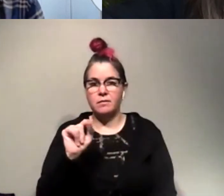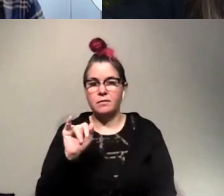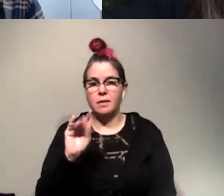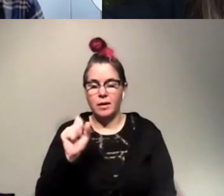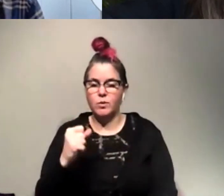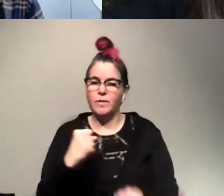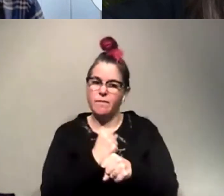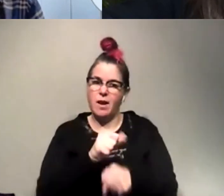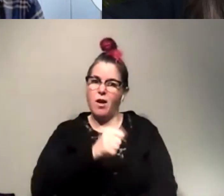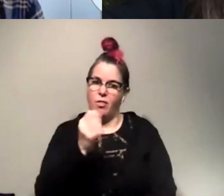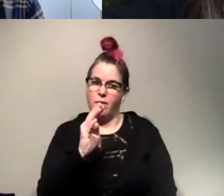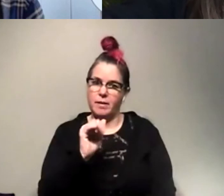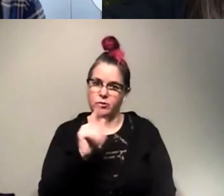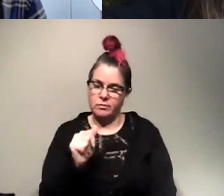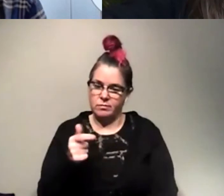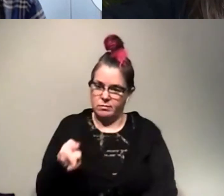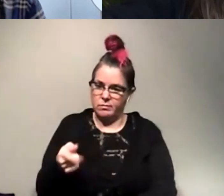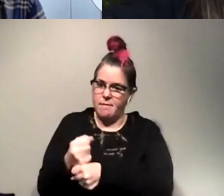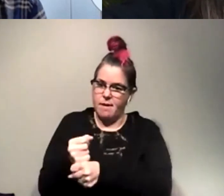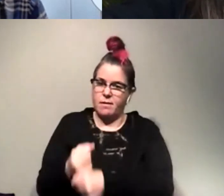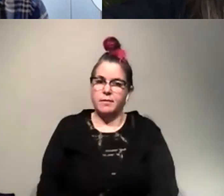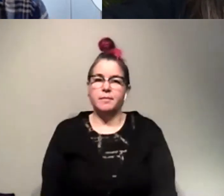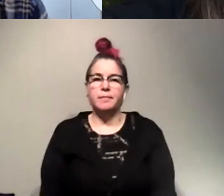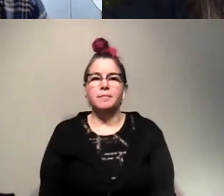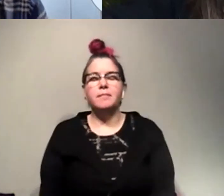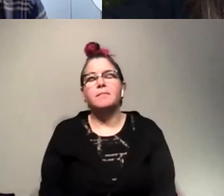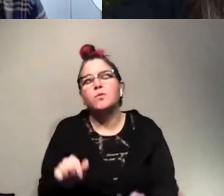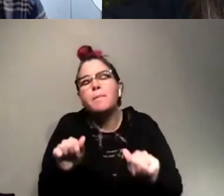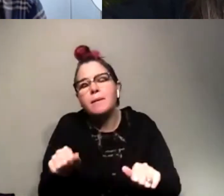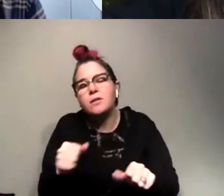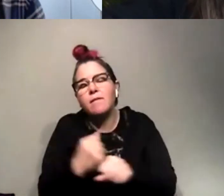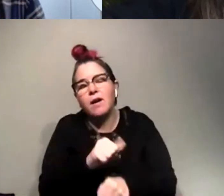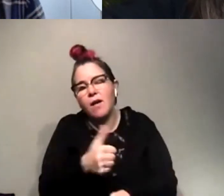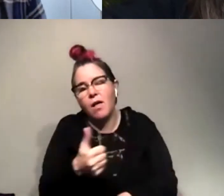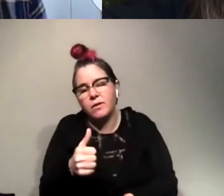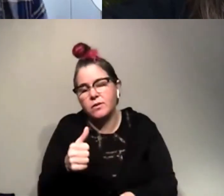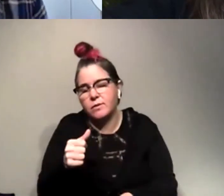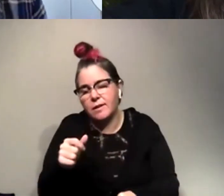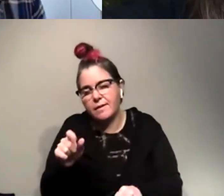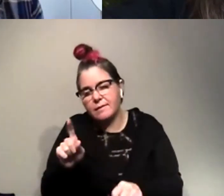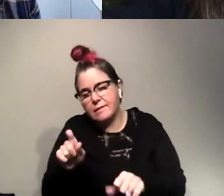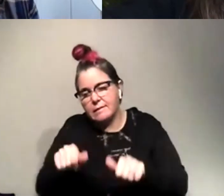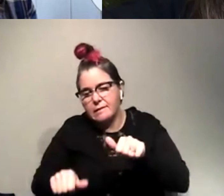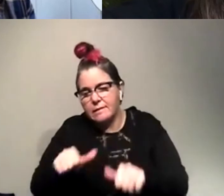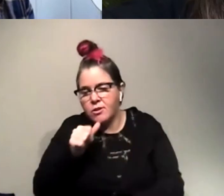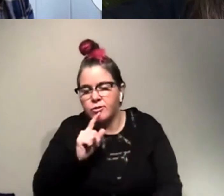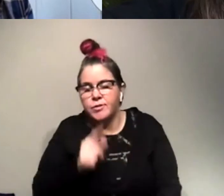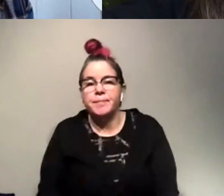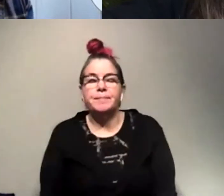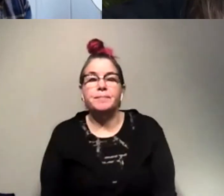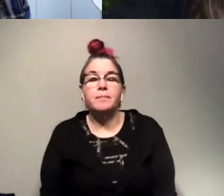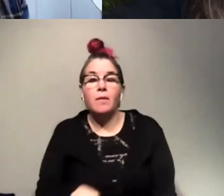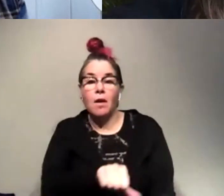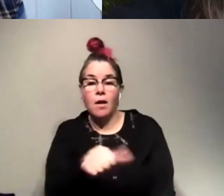bacteria, or potentially to fight other bacteria, we're not sure. But the other thing that they do, which is